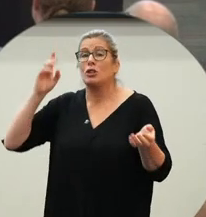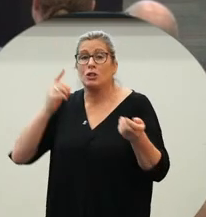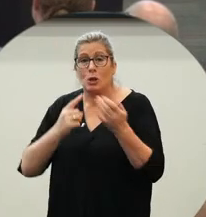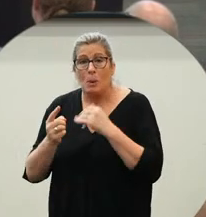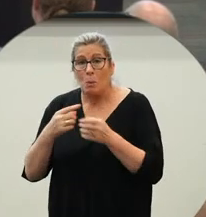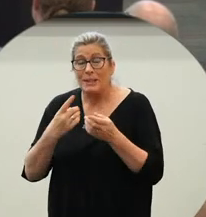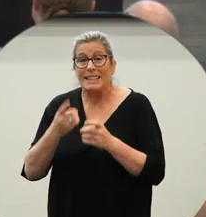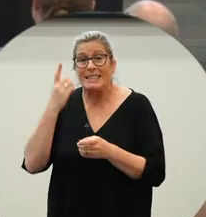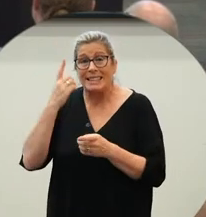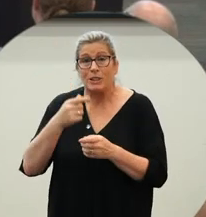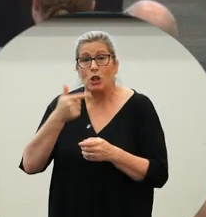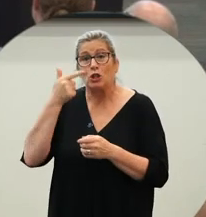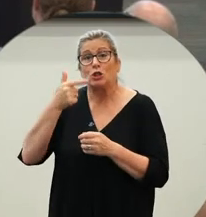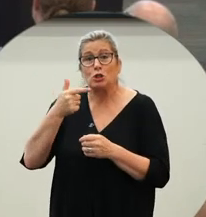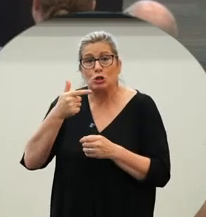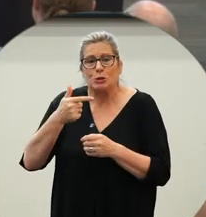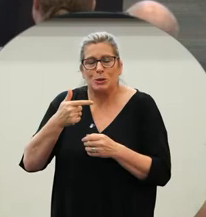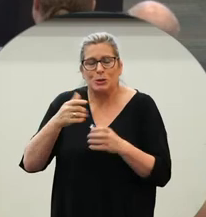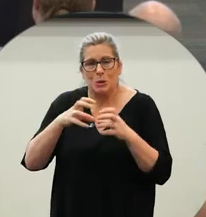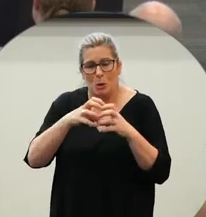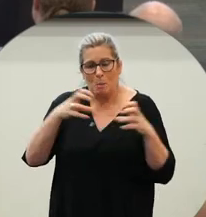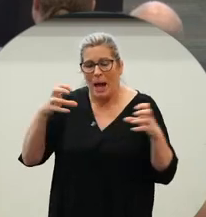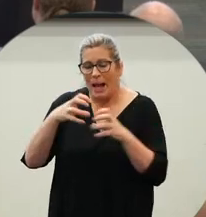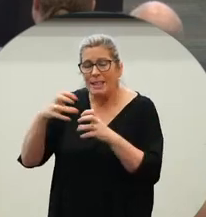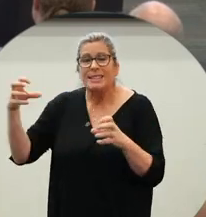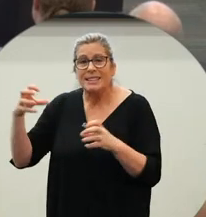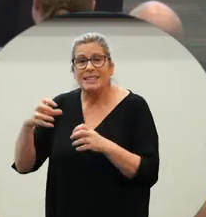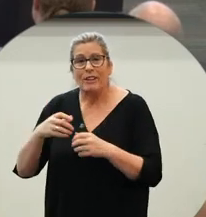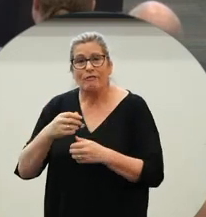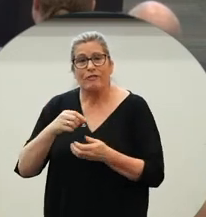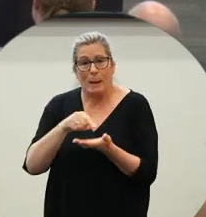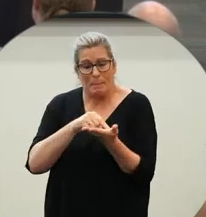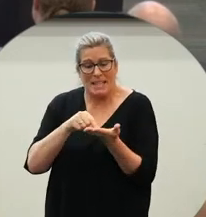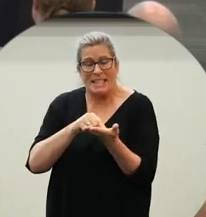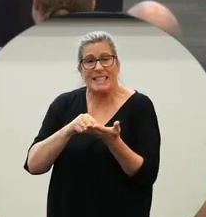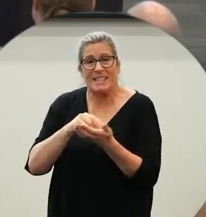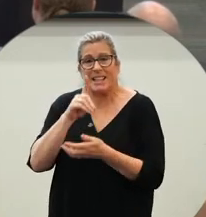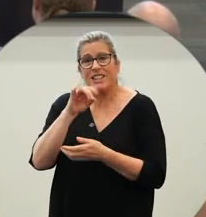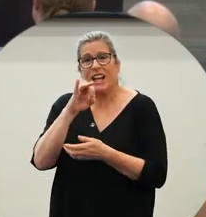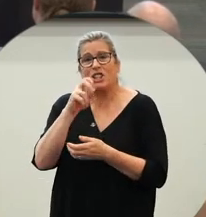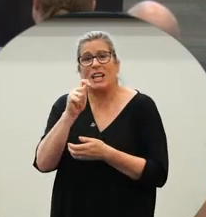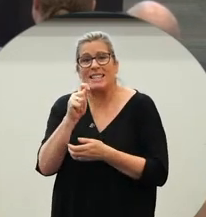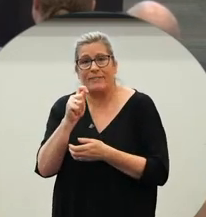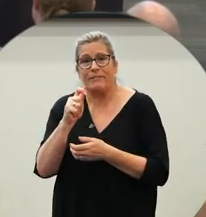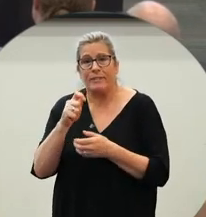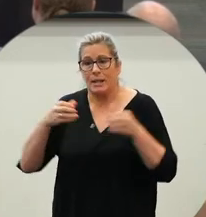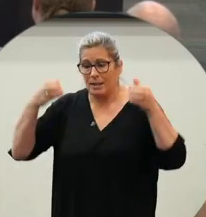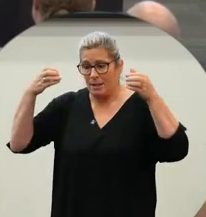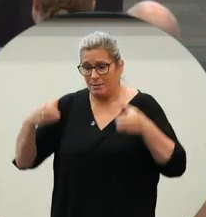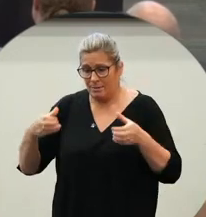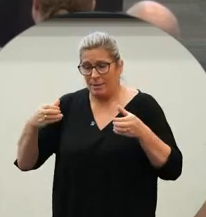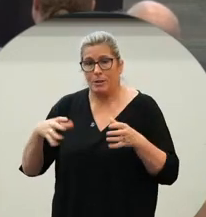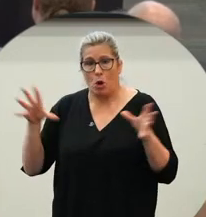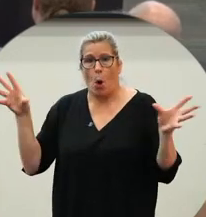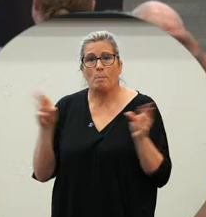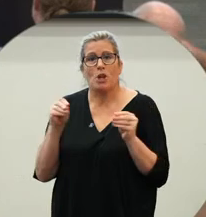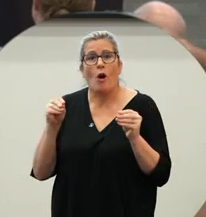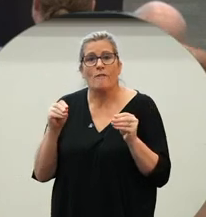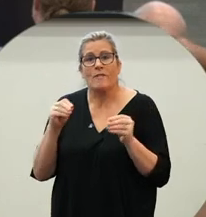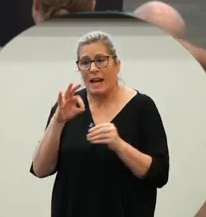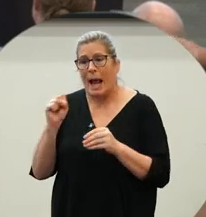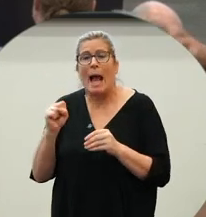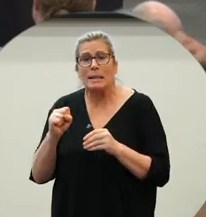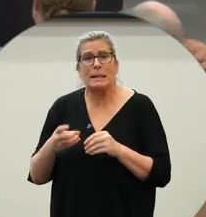they did was put two packets of digestive biscuits into the back, and digestive biscuits, by the name, are meant to absorb gas, so they